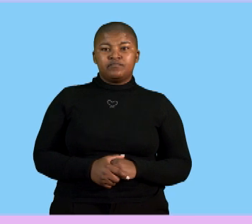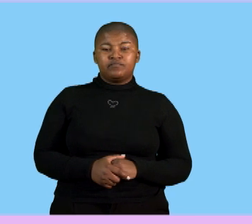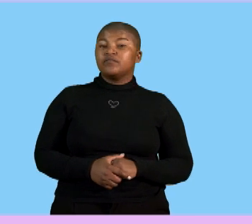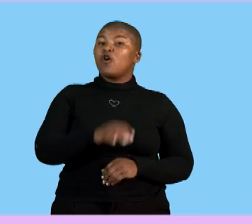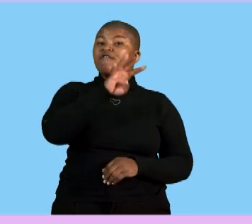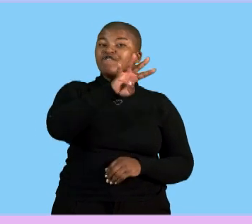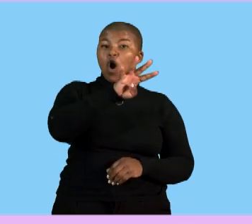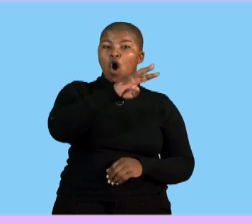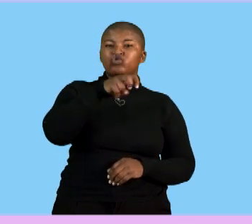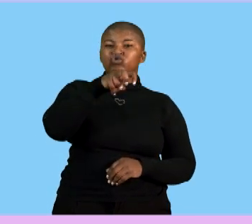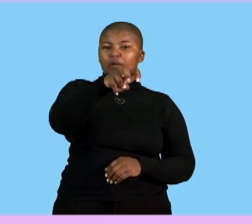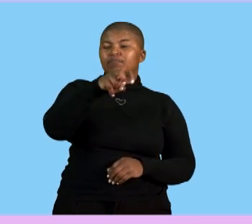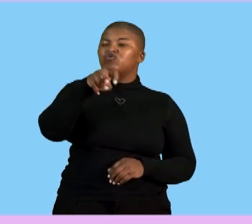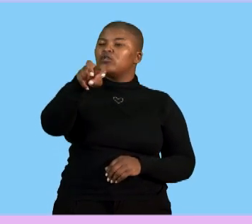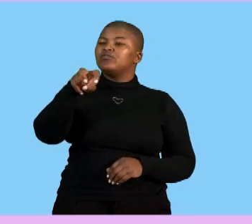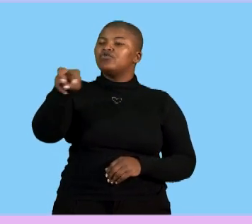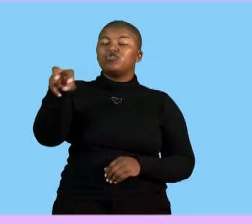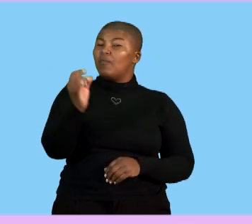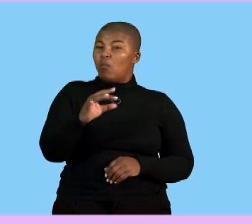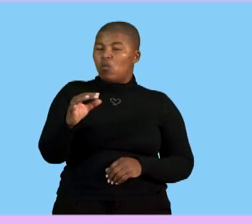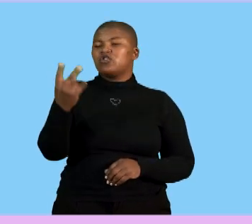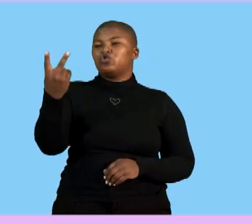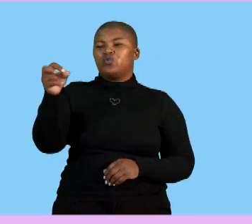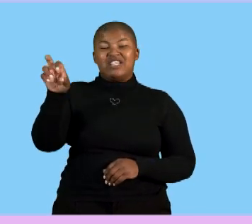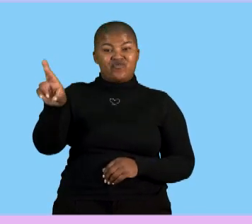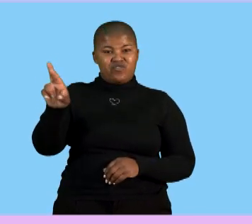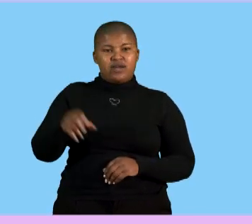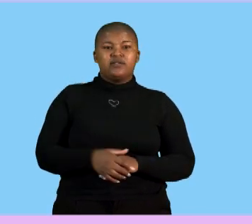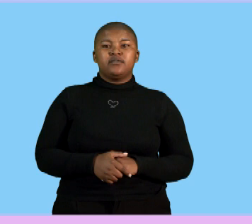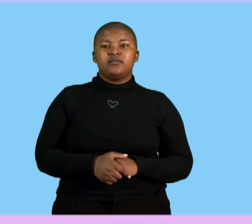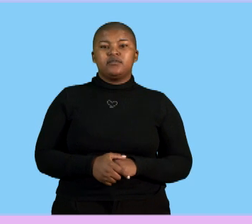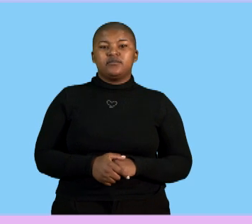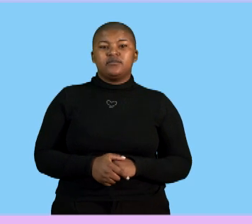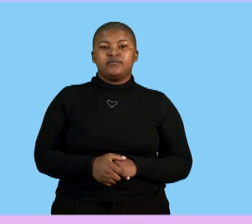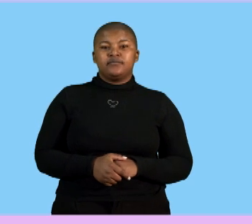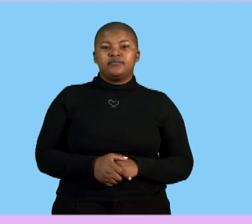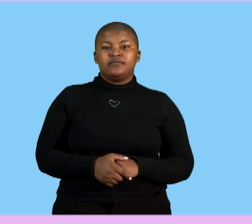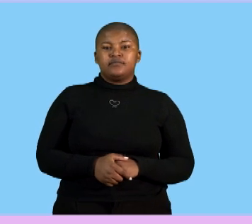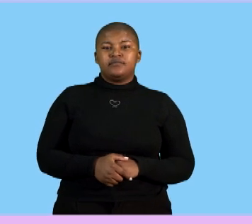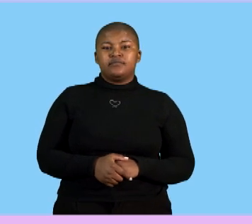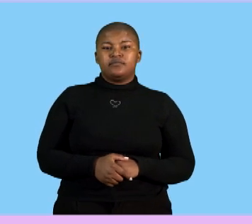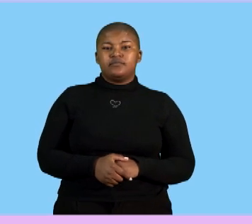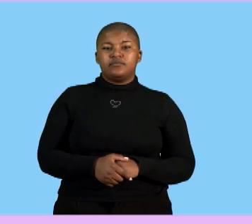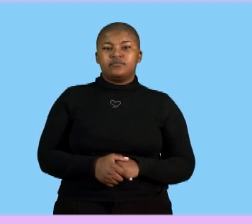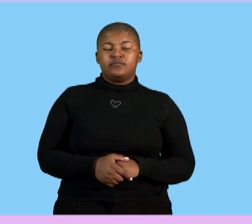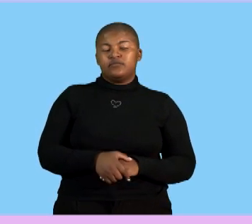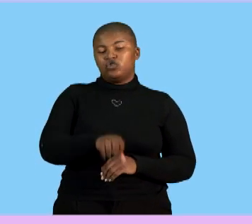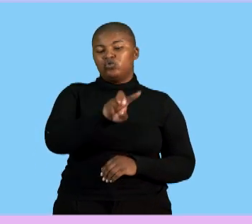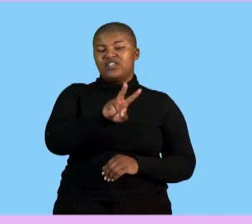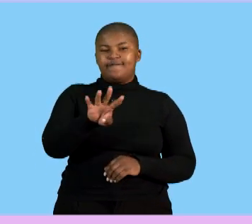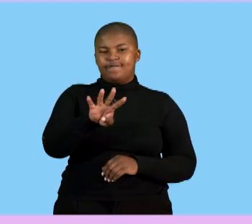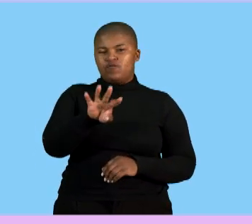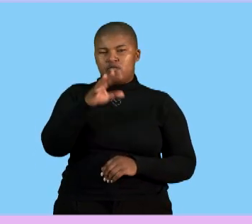is 20 Rand per trip. And 24, that's 25. So let's